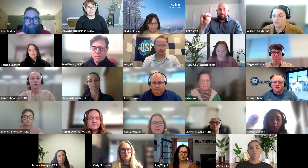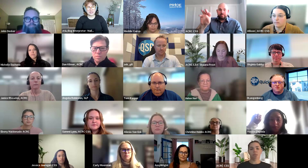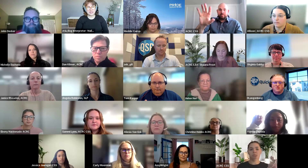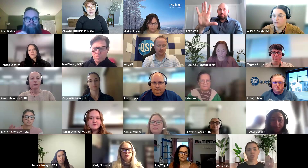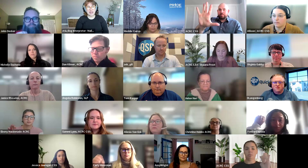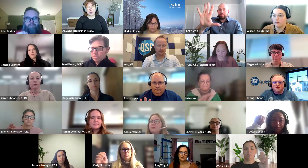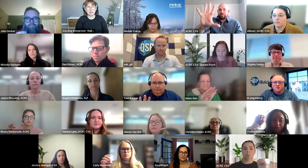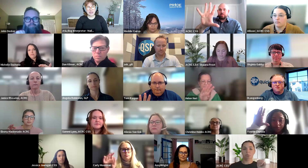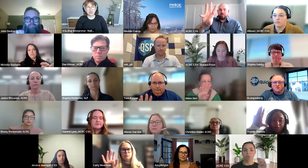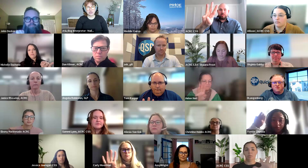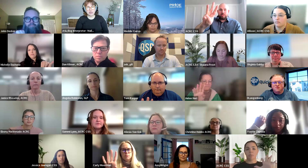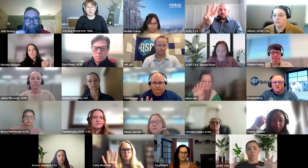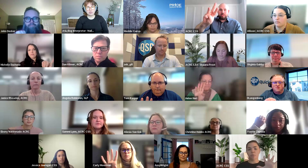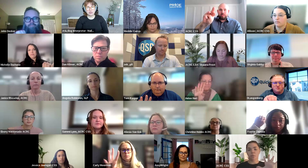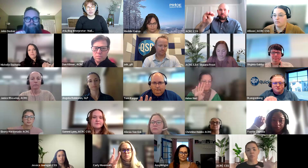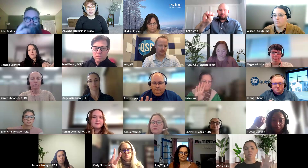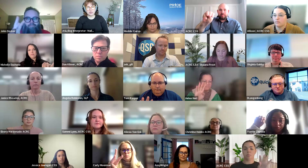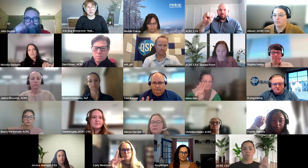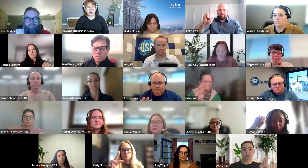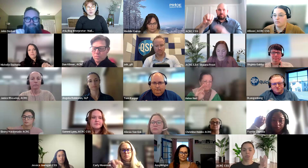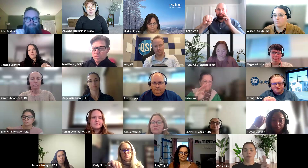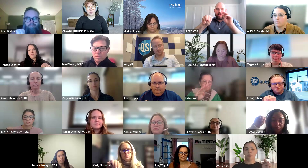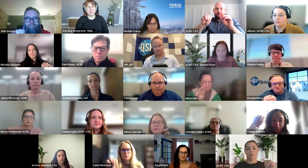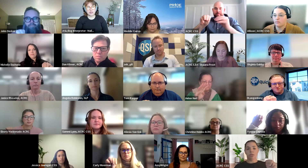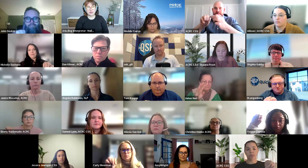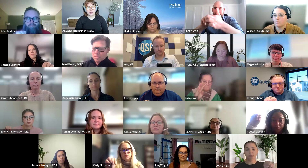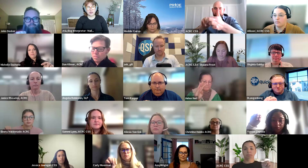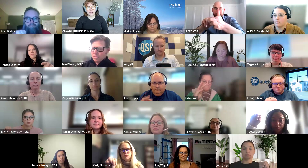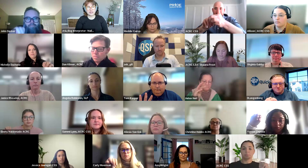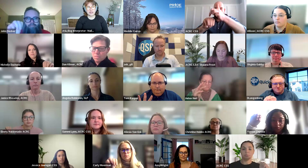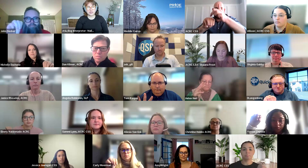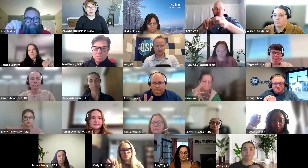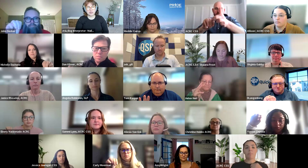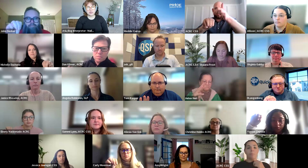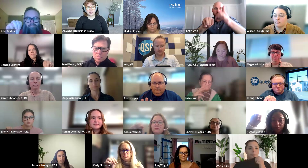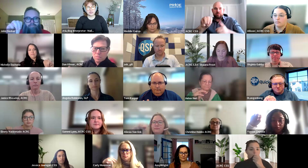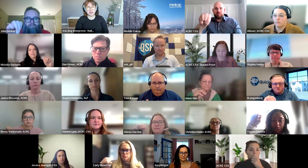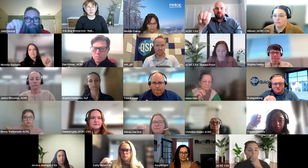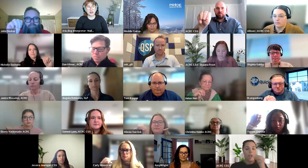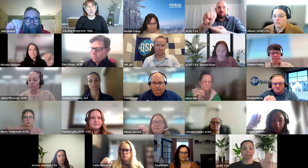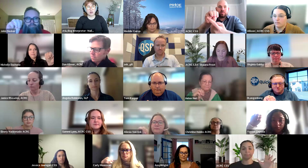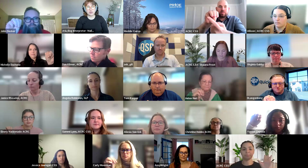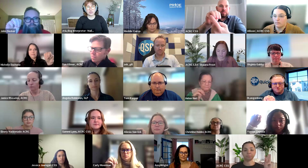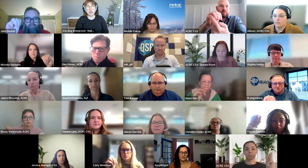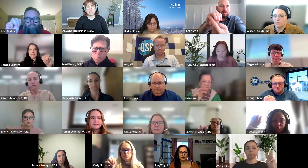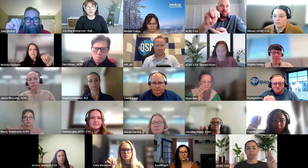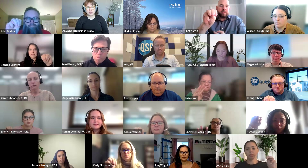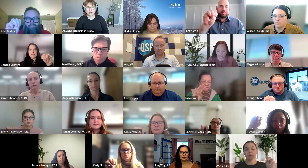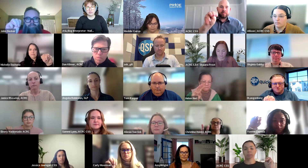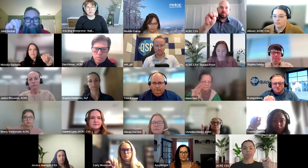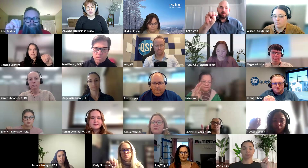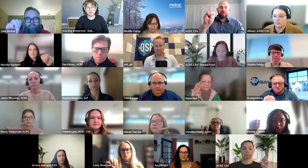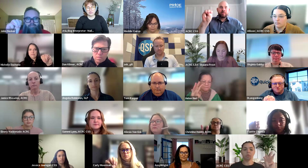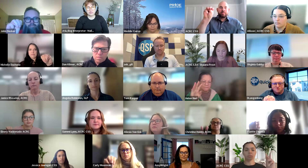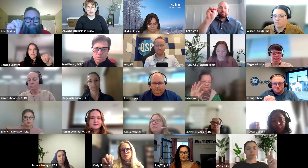Monday, this is an M hand shape. So your index, your middle, and your ring are on top of